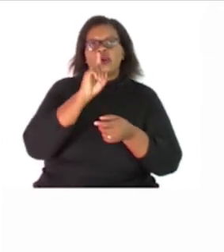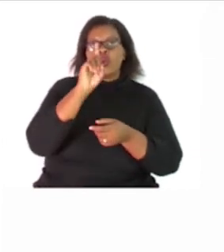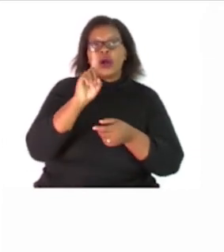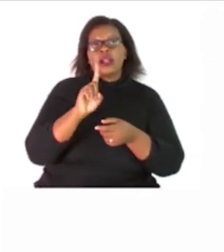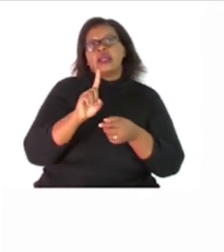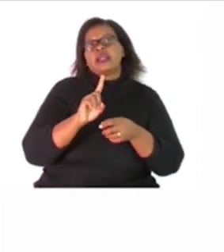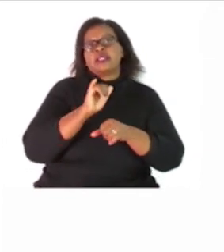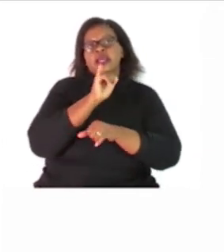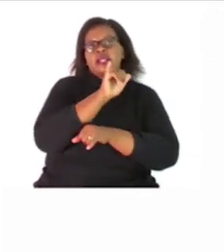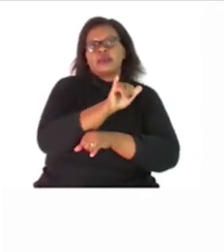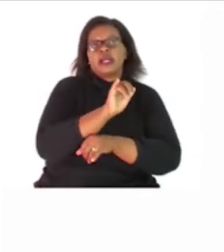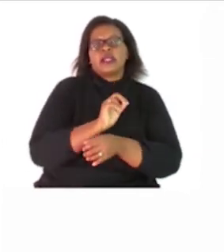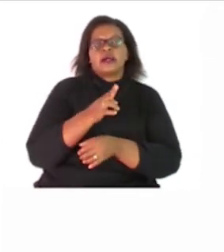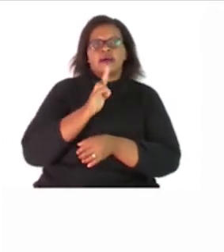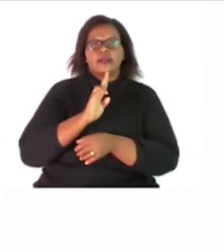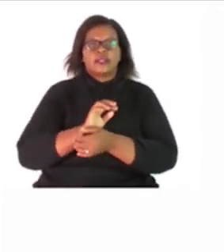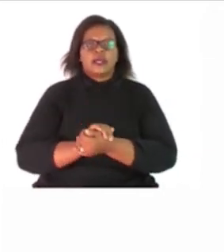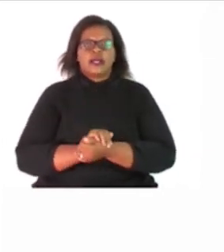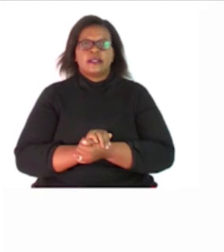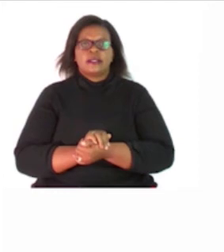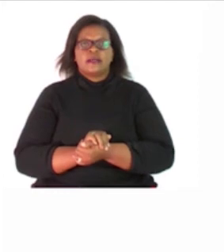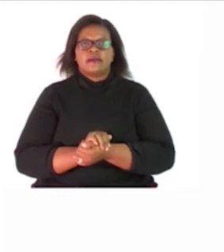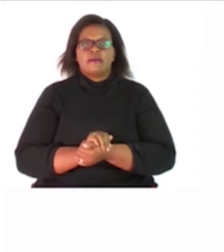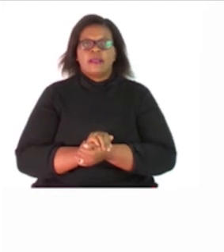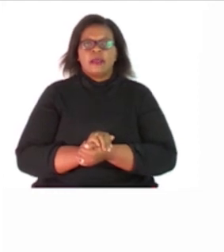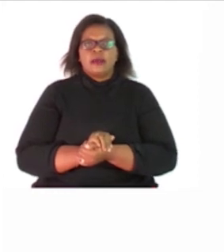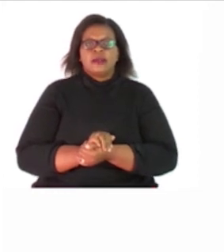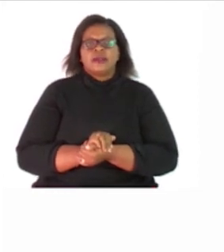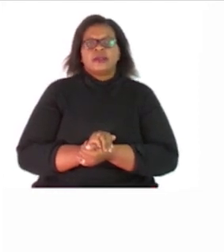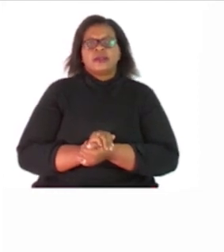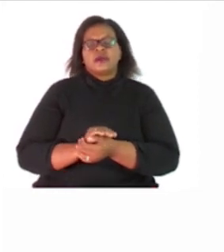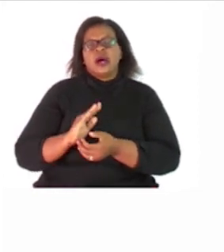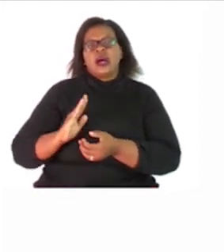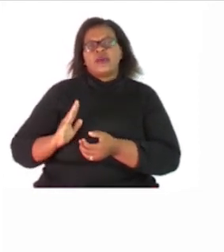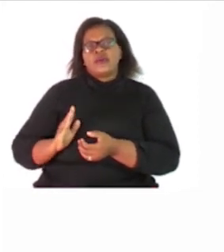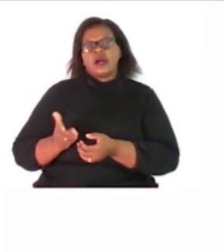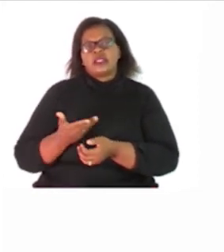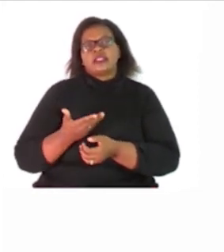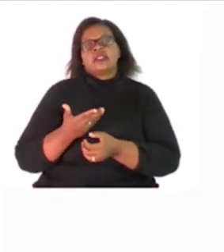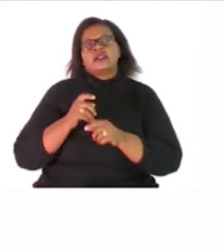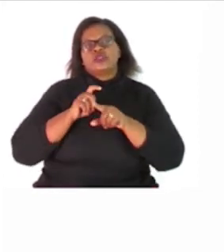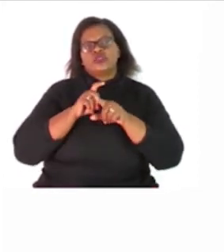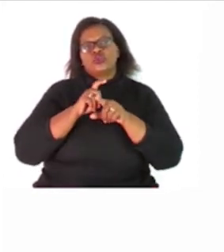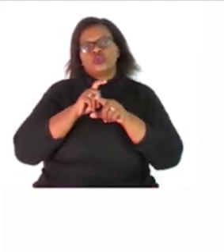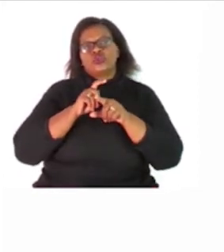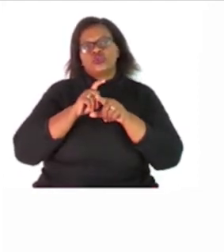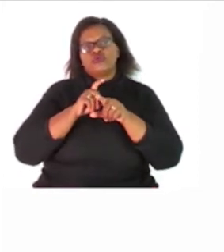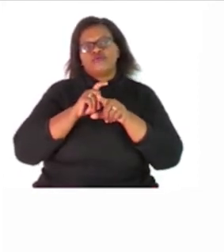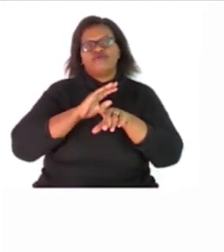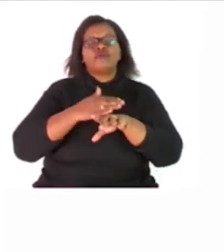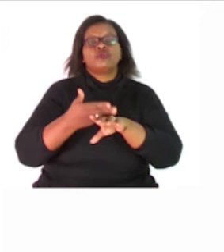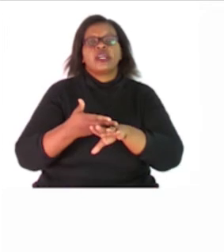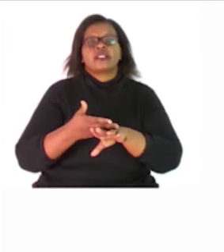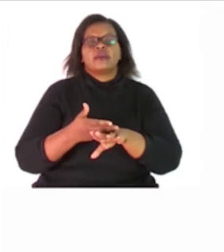Boys and girls, I want you to go through the next example. And I want you to do it step